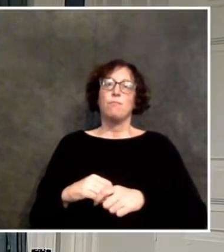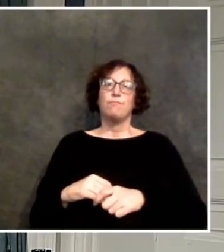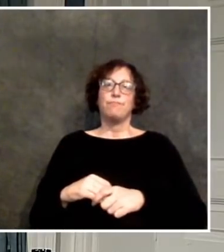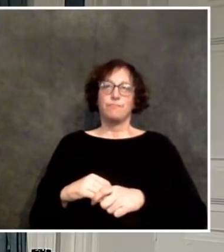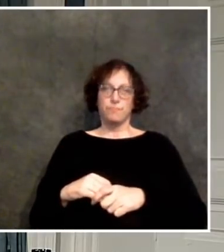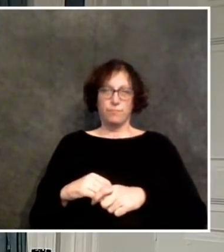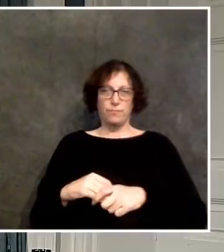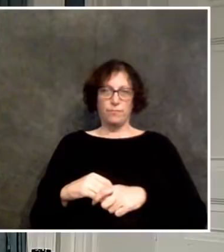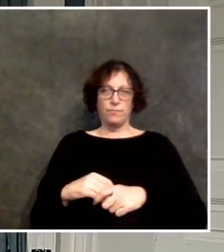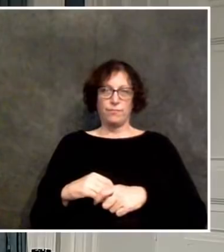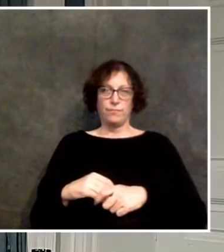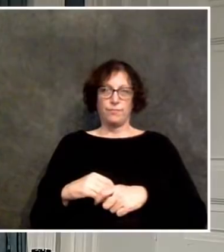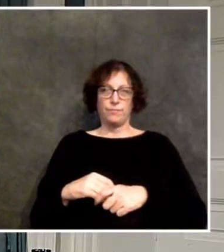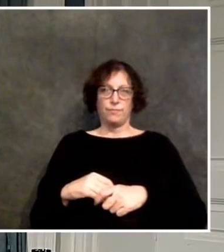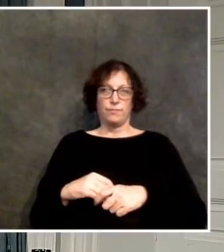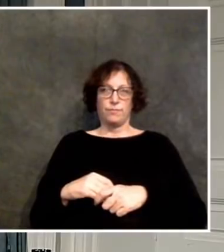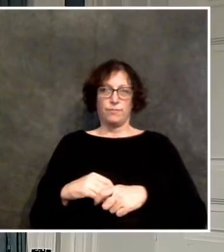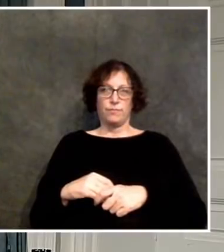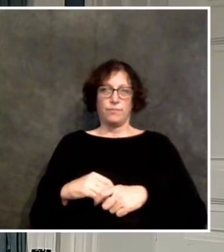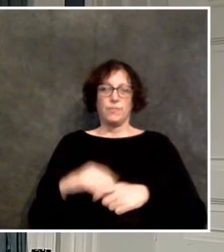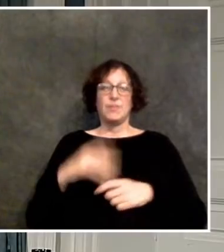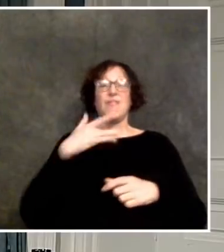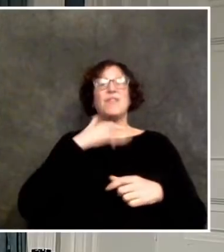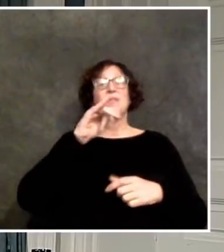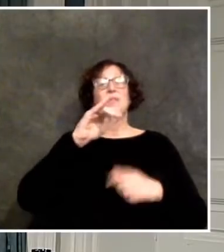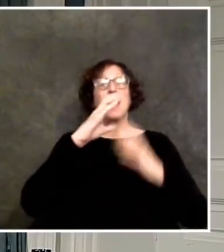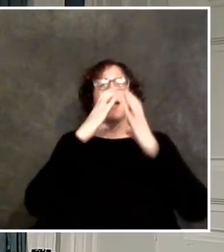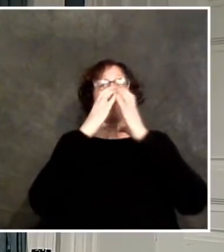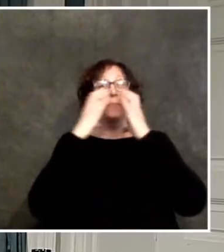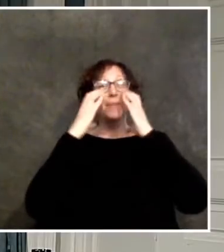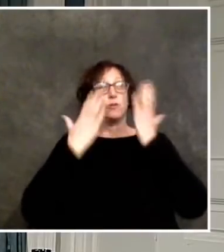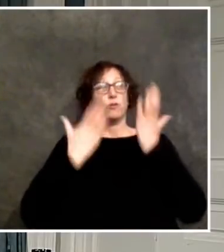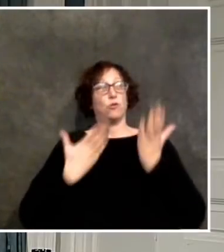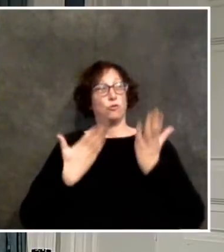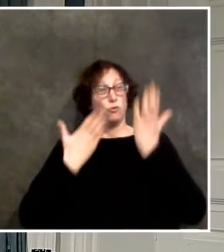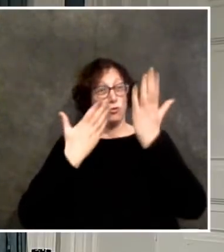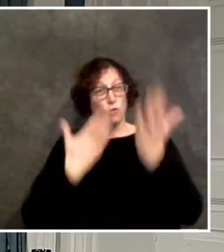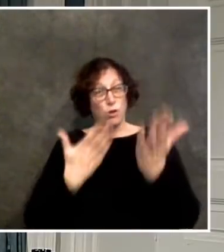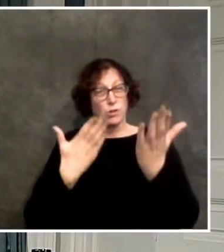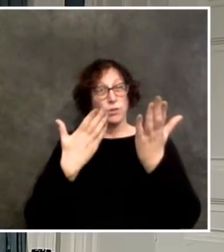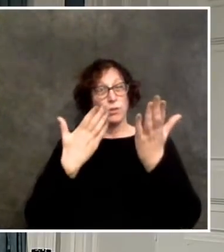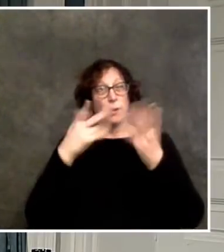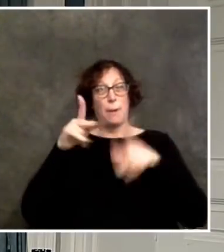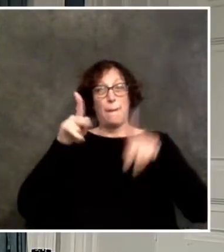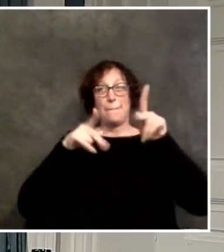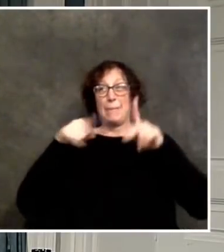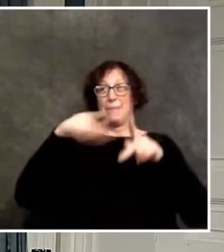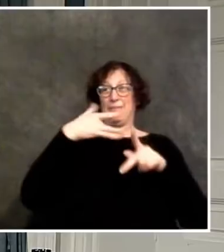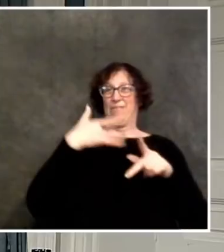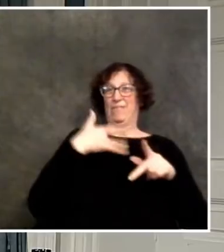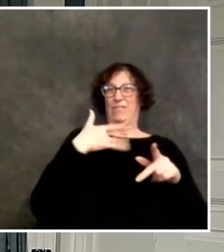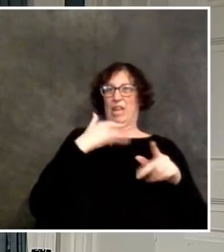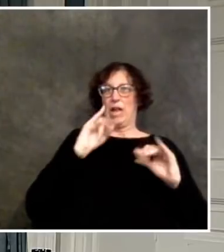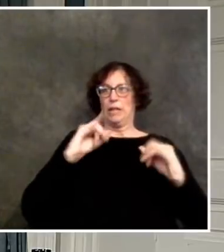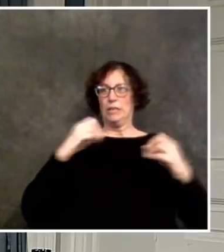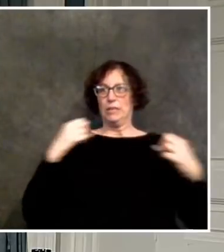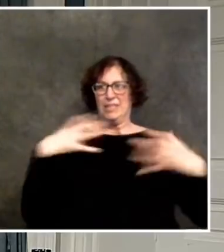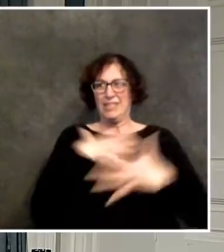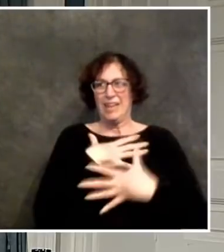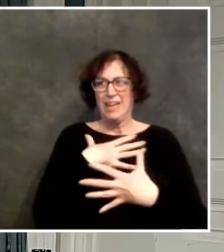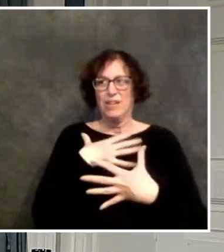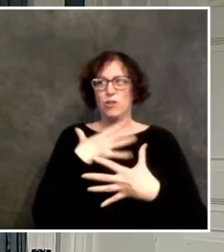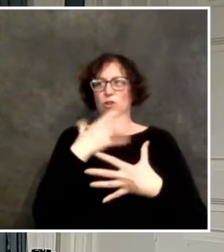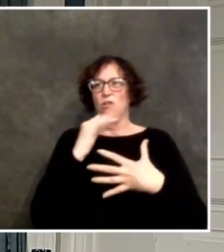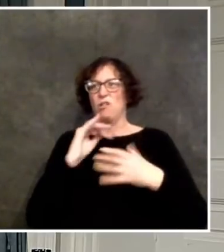to be jarring to a lot of New Yorkers. And it's hard to sync that with some of the